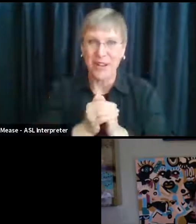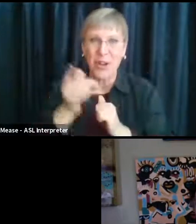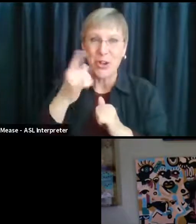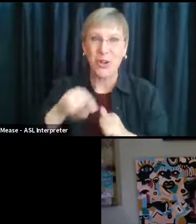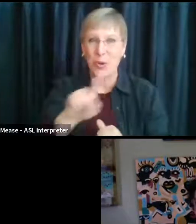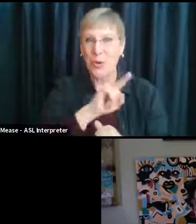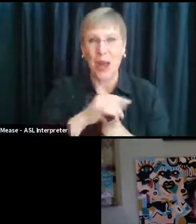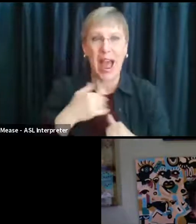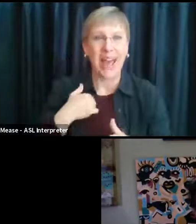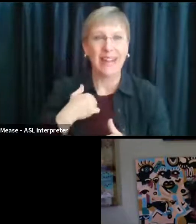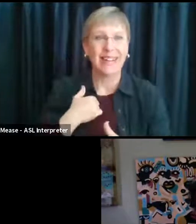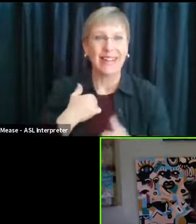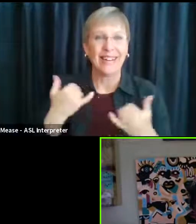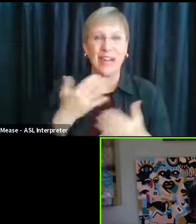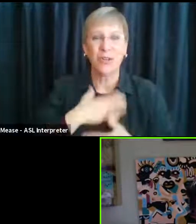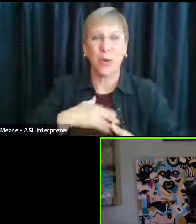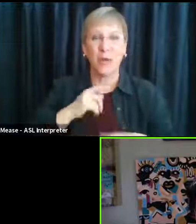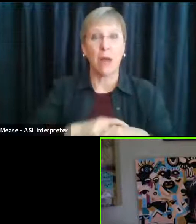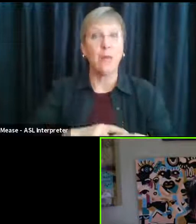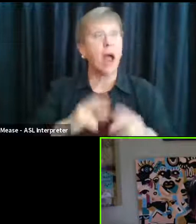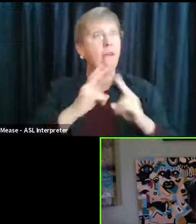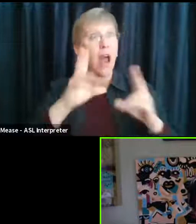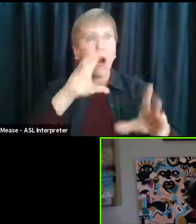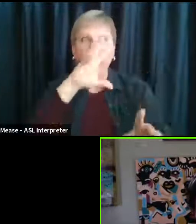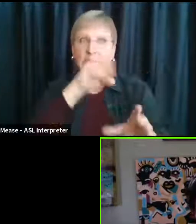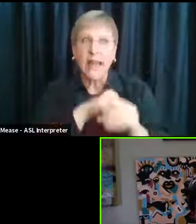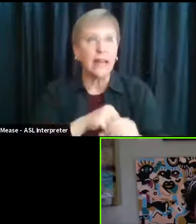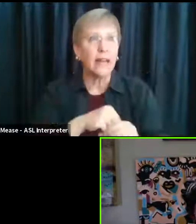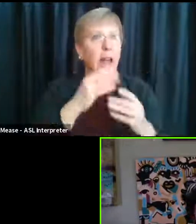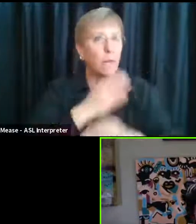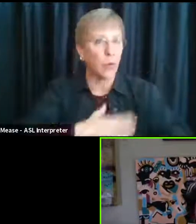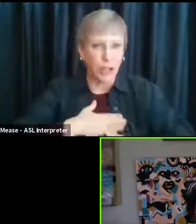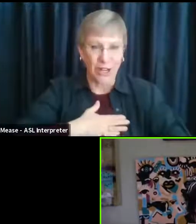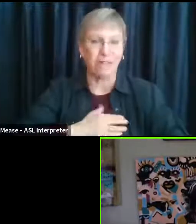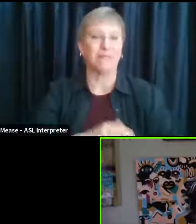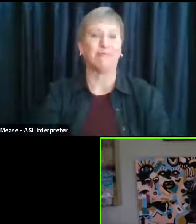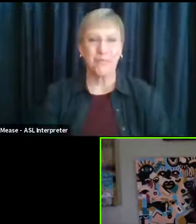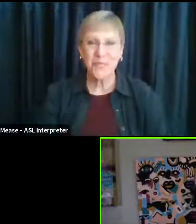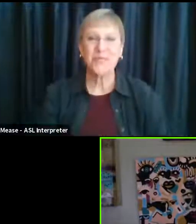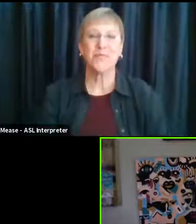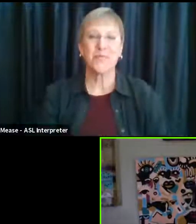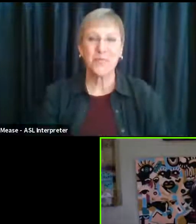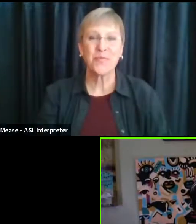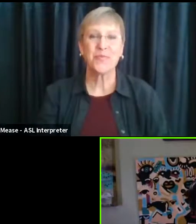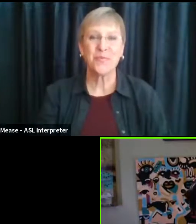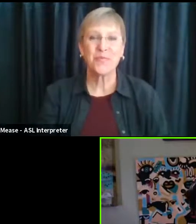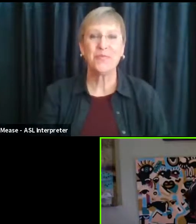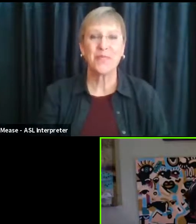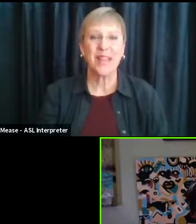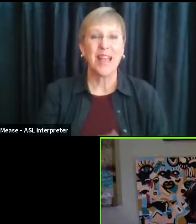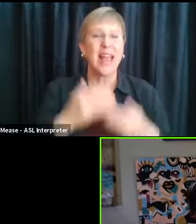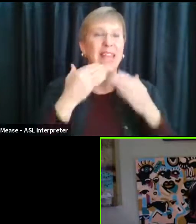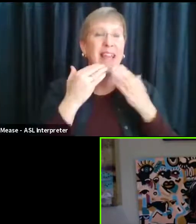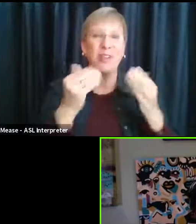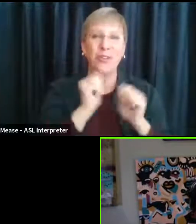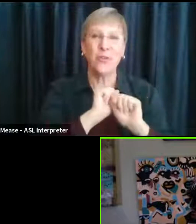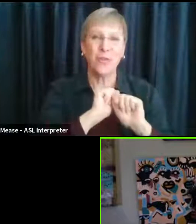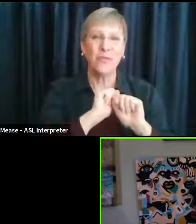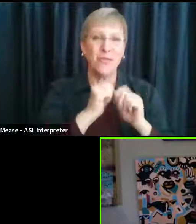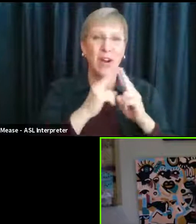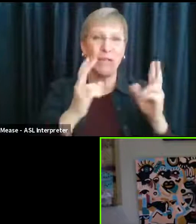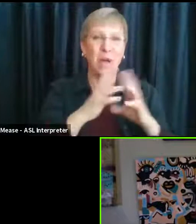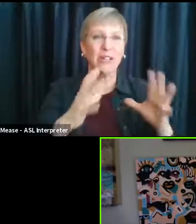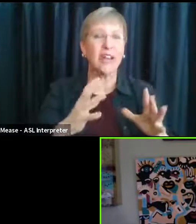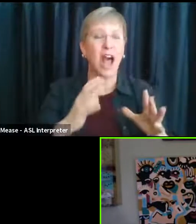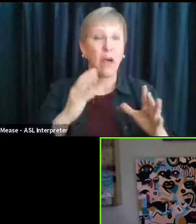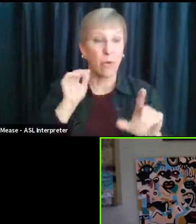had that I was very engaged and very appreciative. So yes, thank you very much. And I'll remind